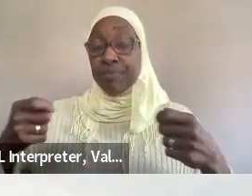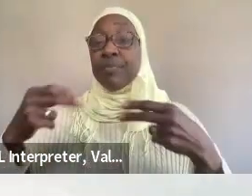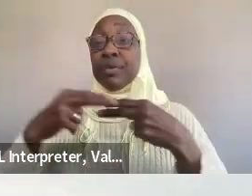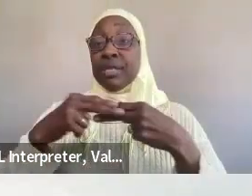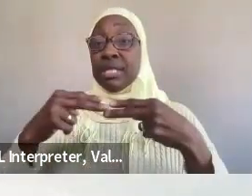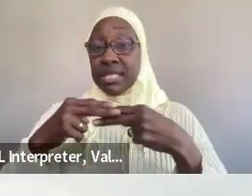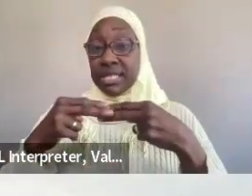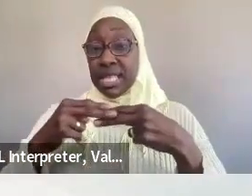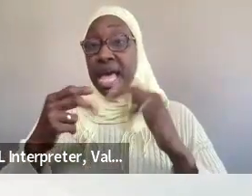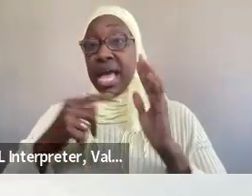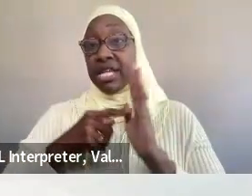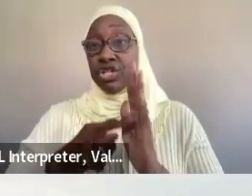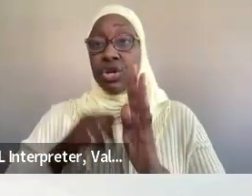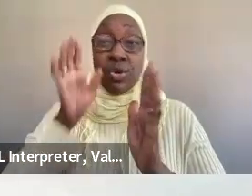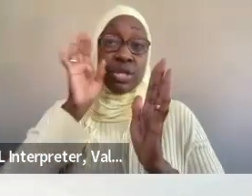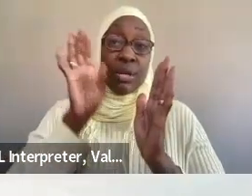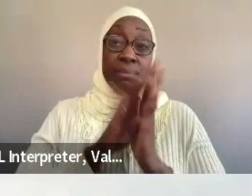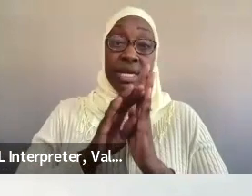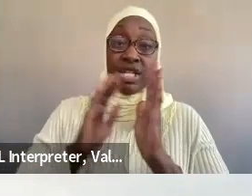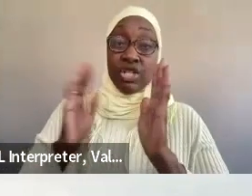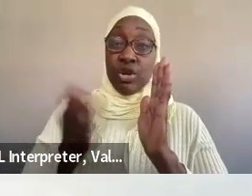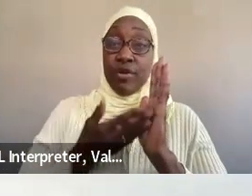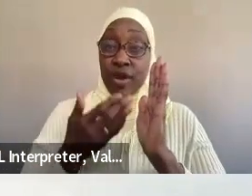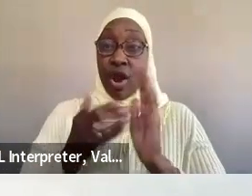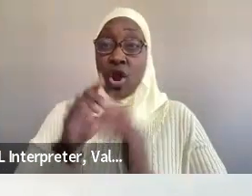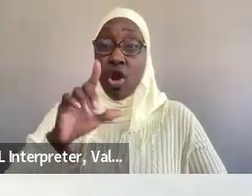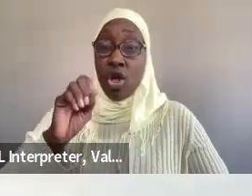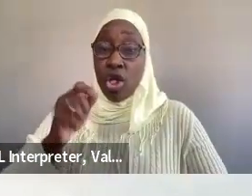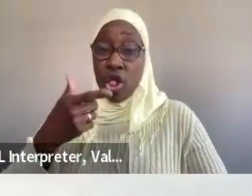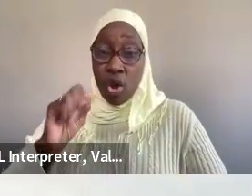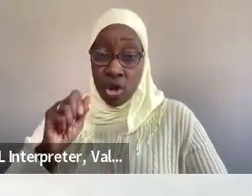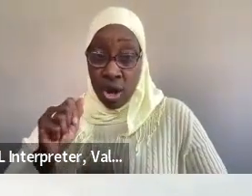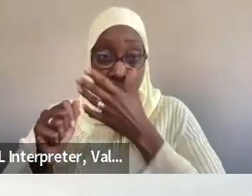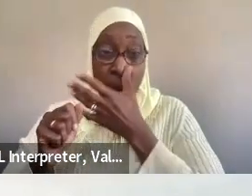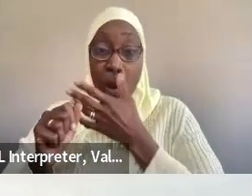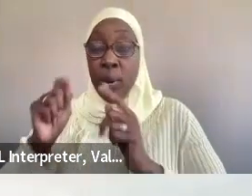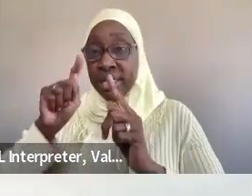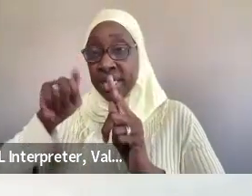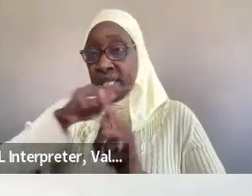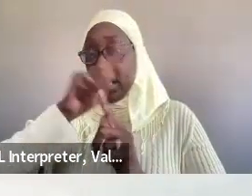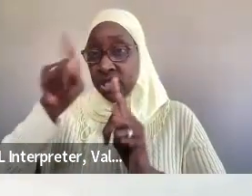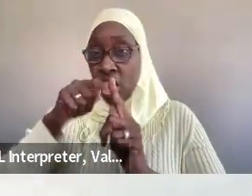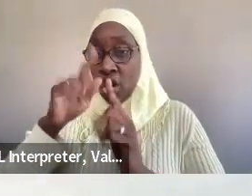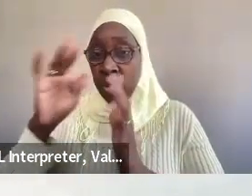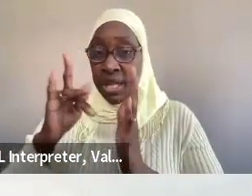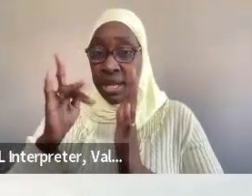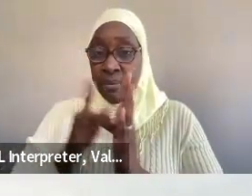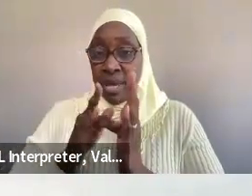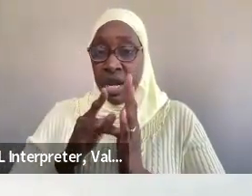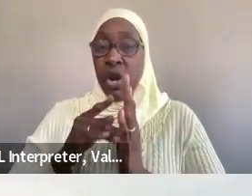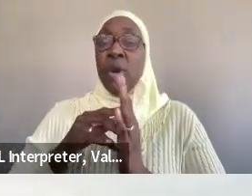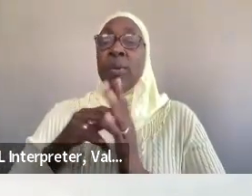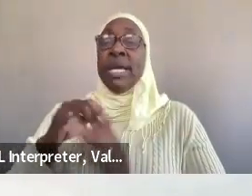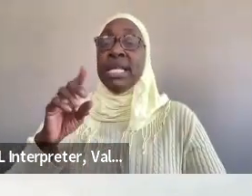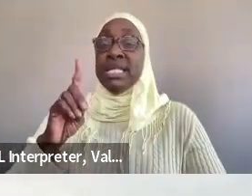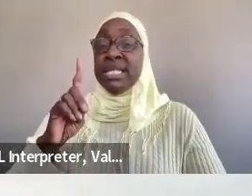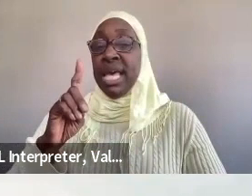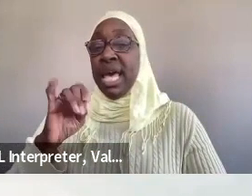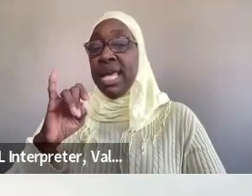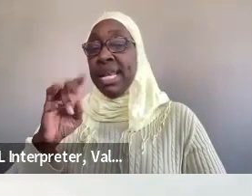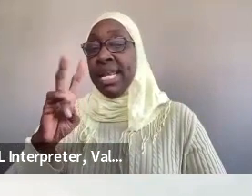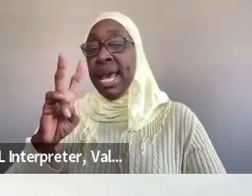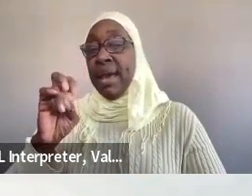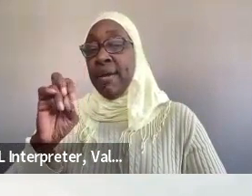a yellow circle that in the middle reads Diversability in red. And we are the first open to all undergraduate and graduate